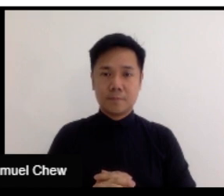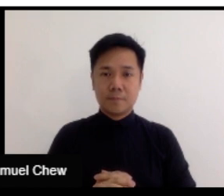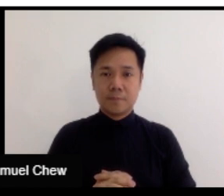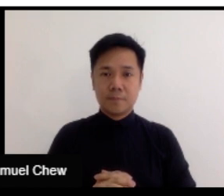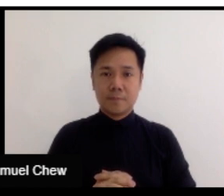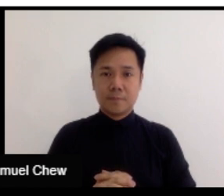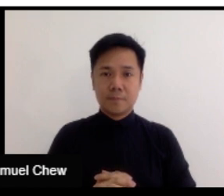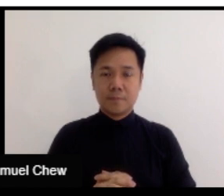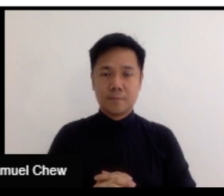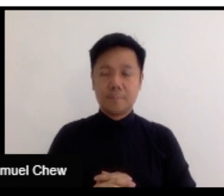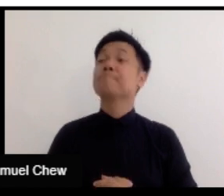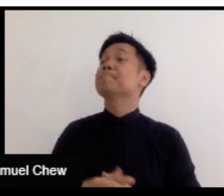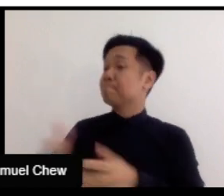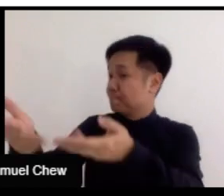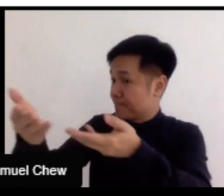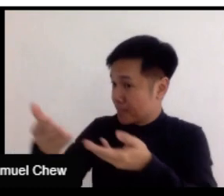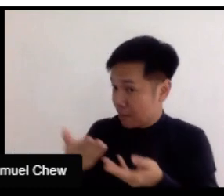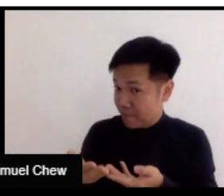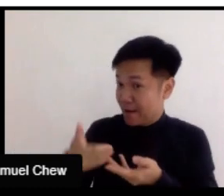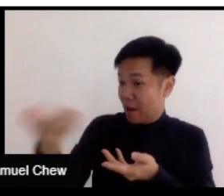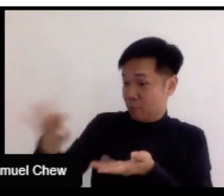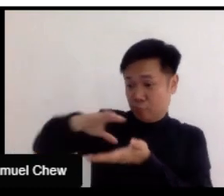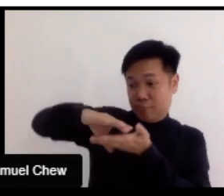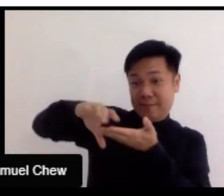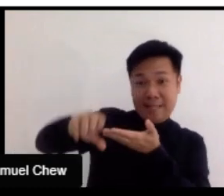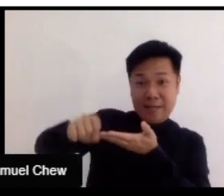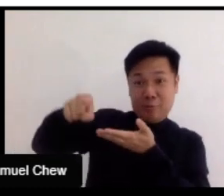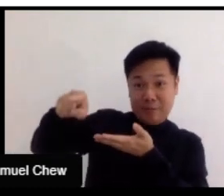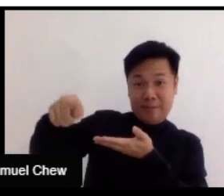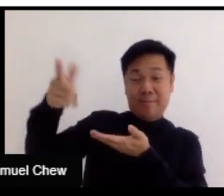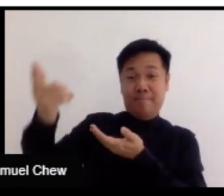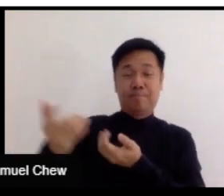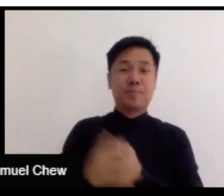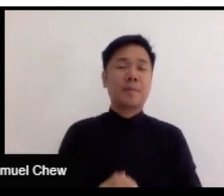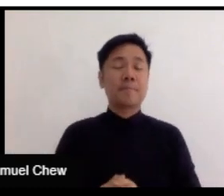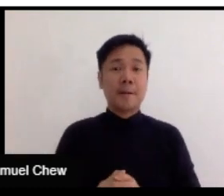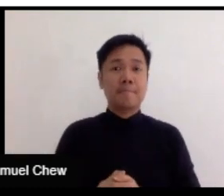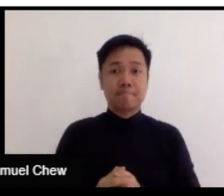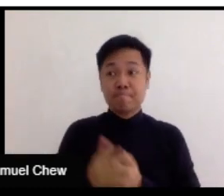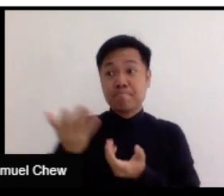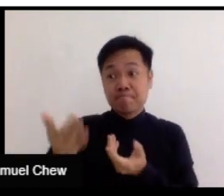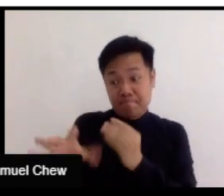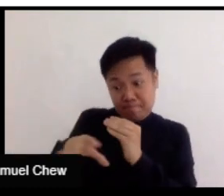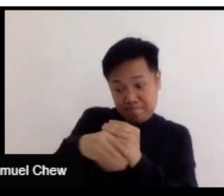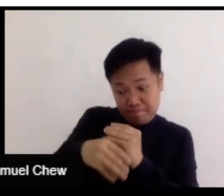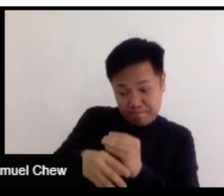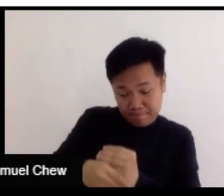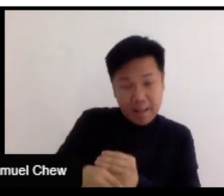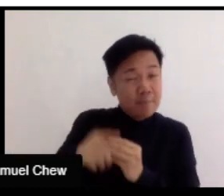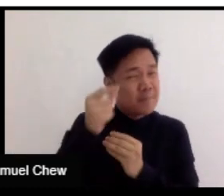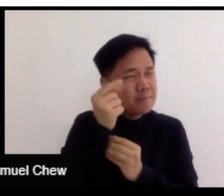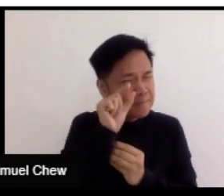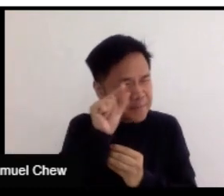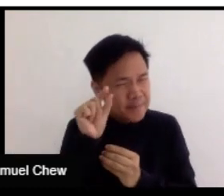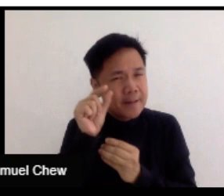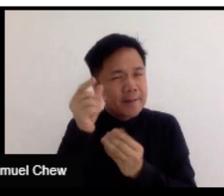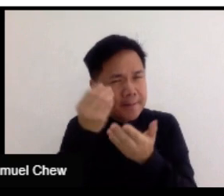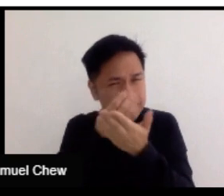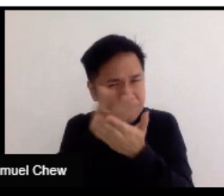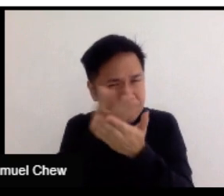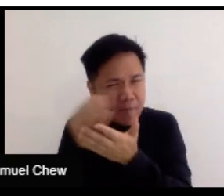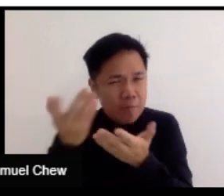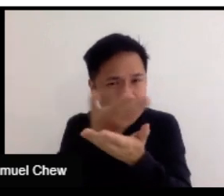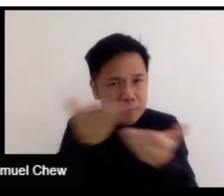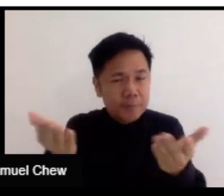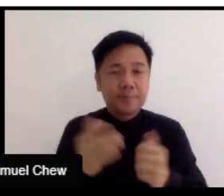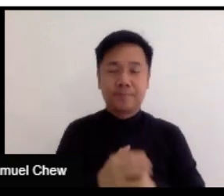I invite the Secretariat to take the floor and make few more additional information available to the